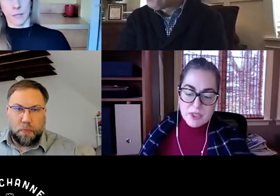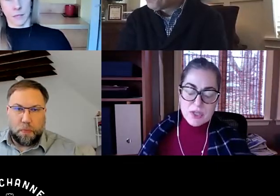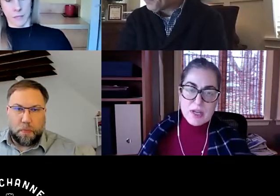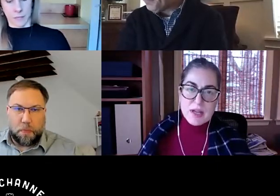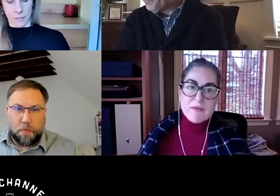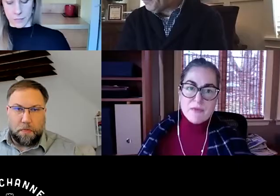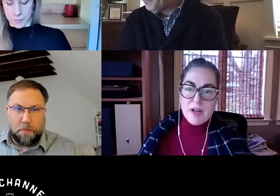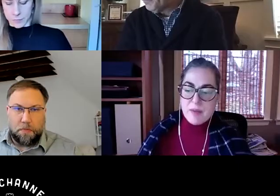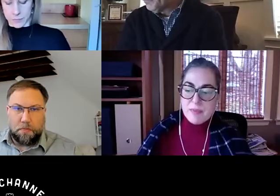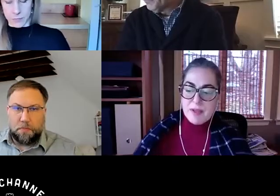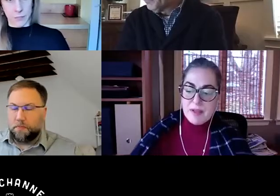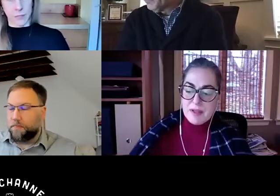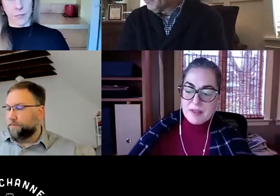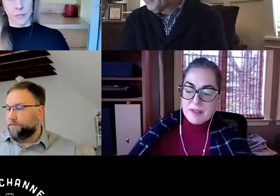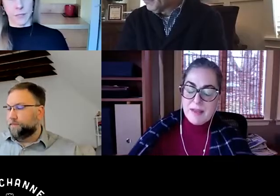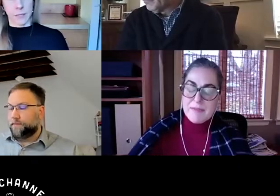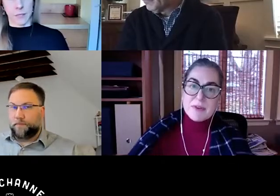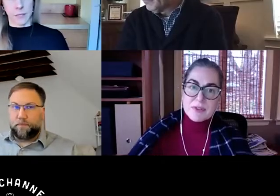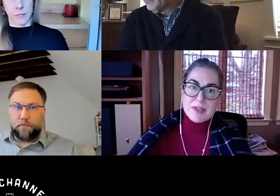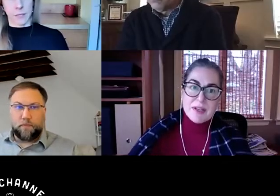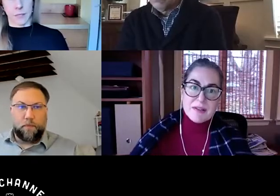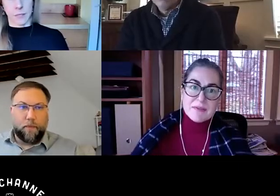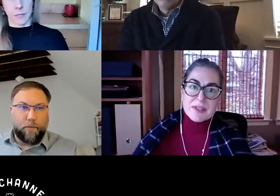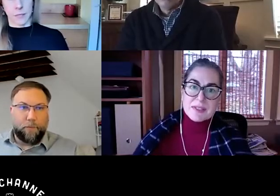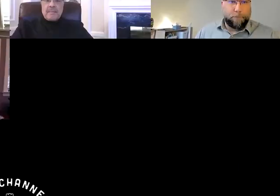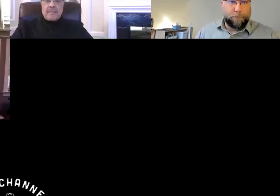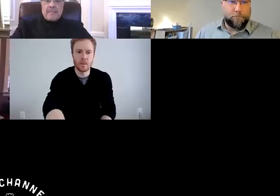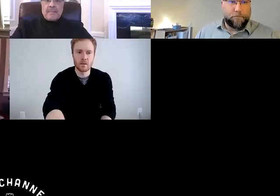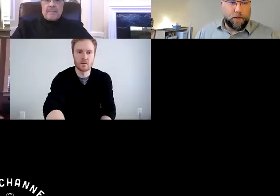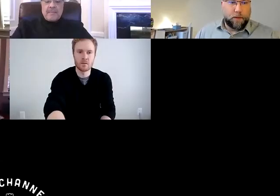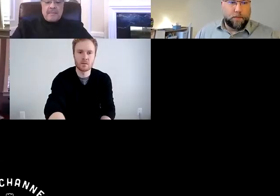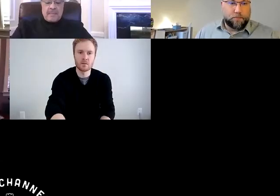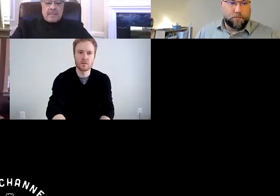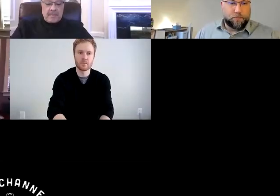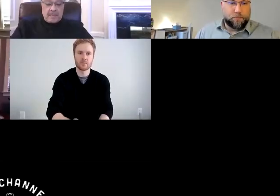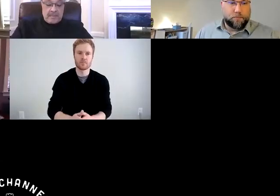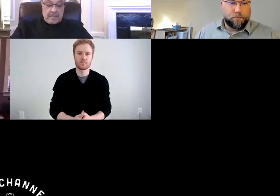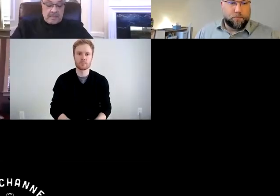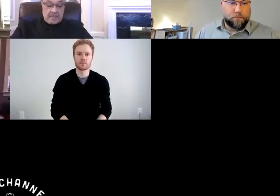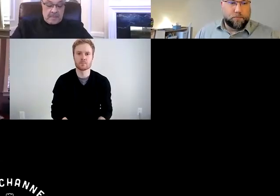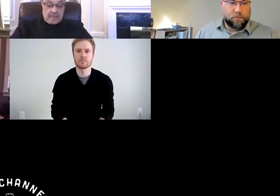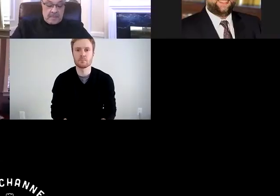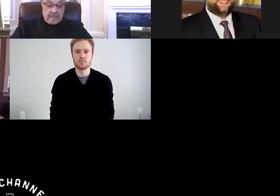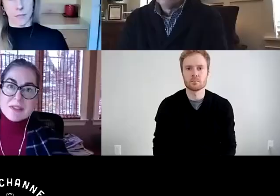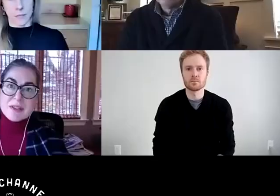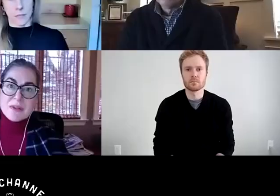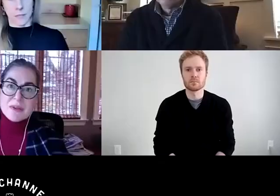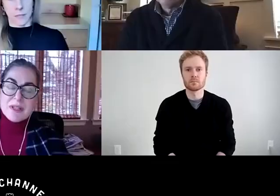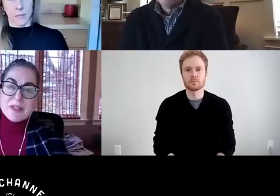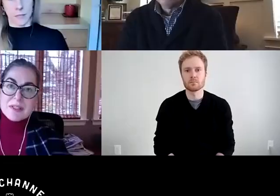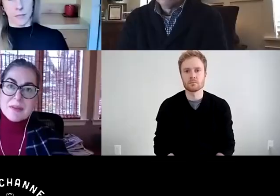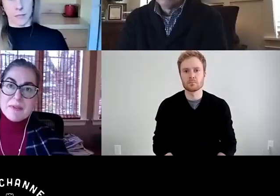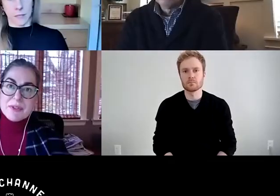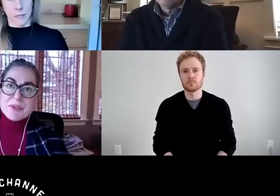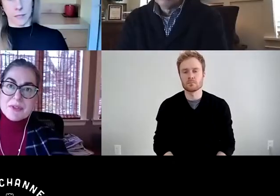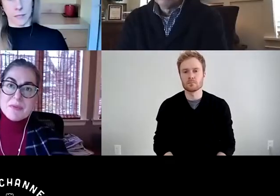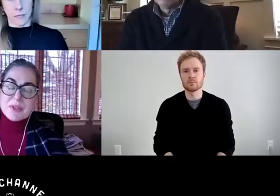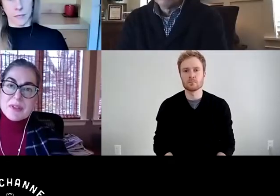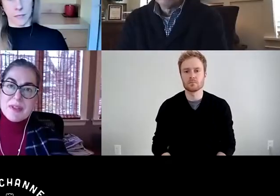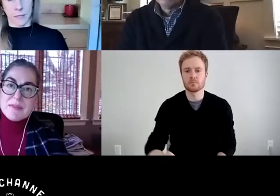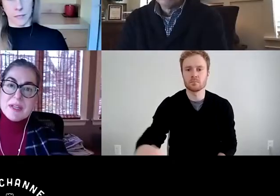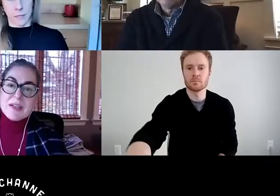sites on people's porches, at businesses, and it's, I think I'm supportive. And I wanted to acknowledge as well that the